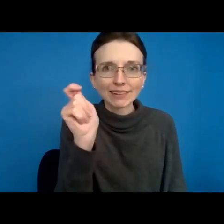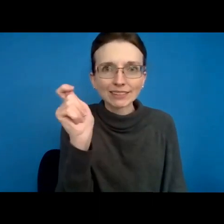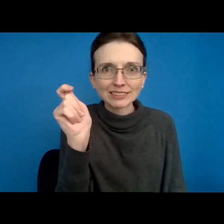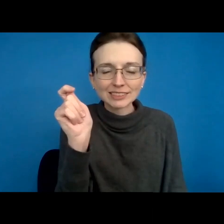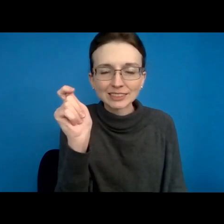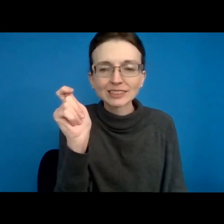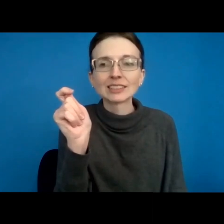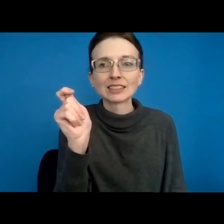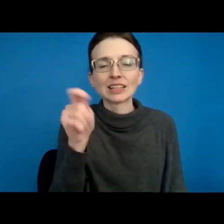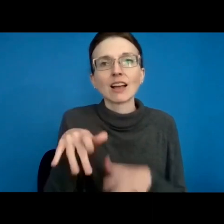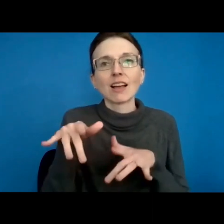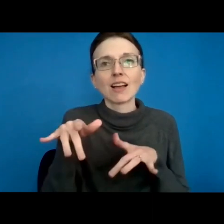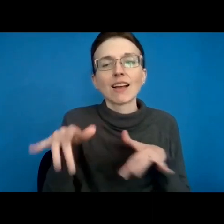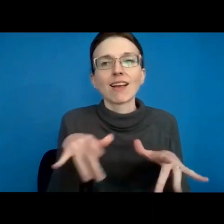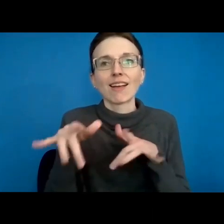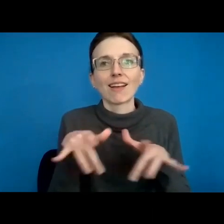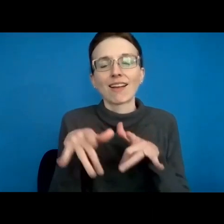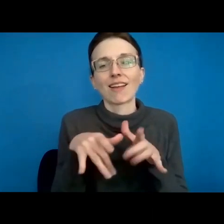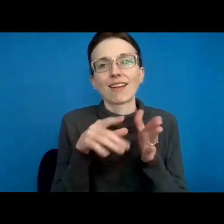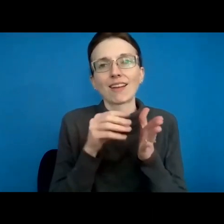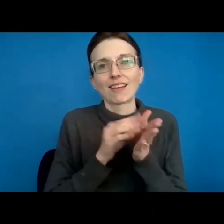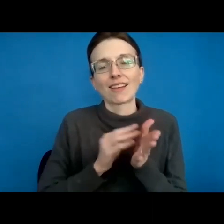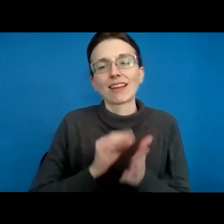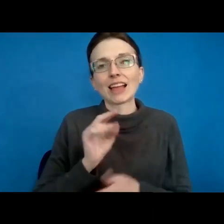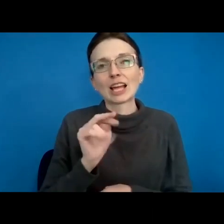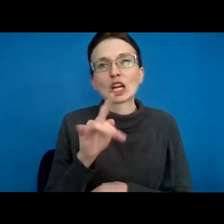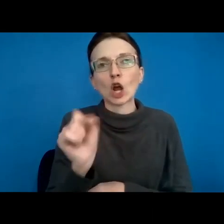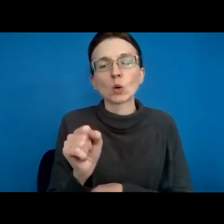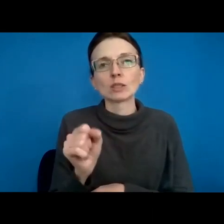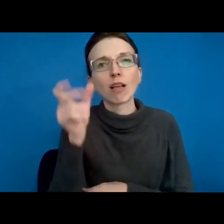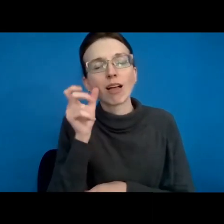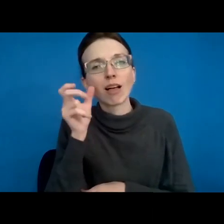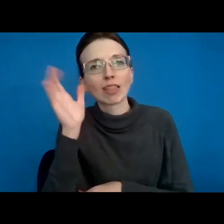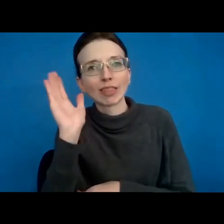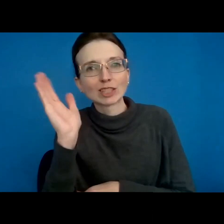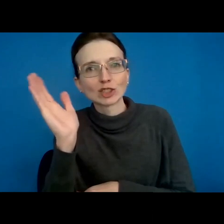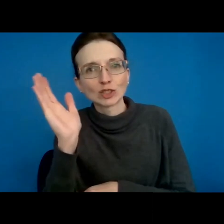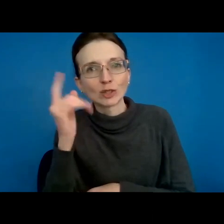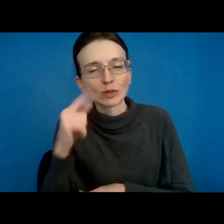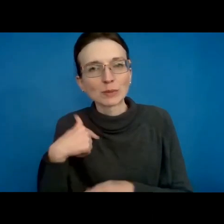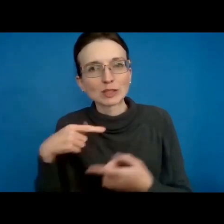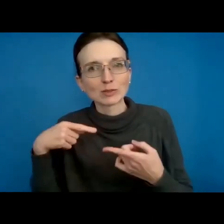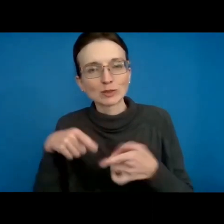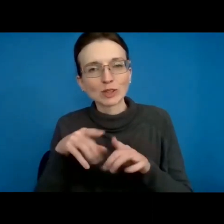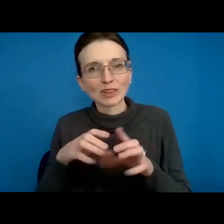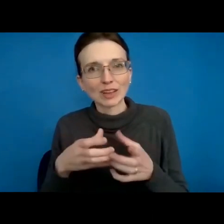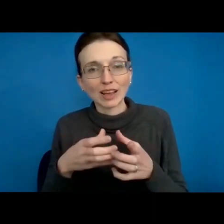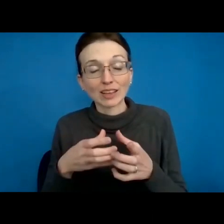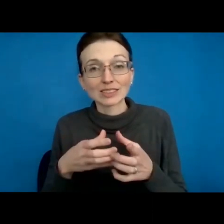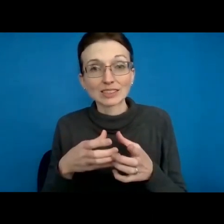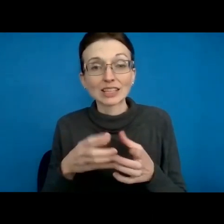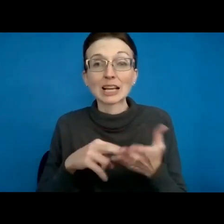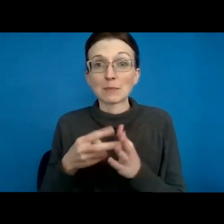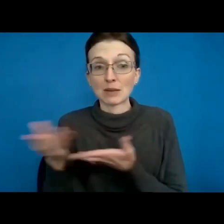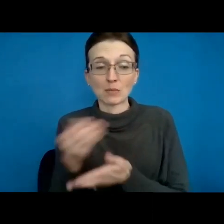that records notes for me in class, giving me more time at home